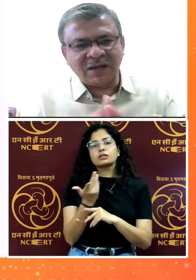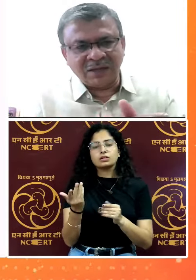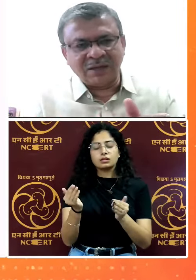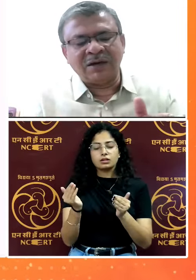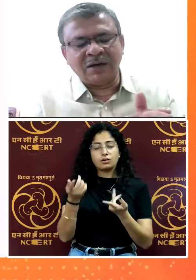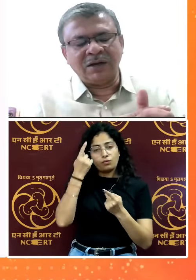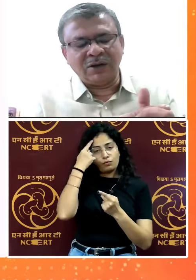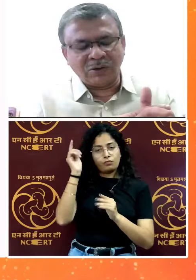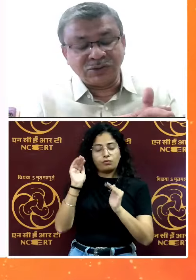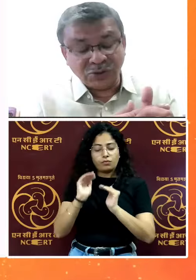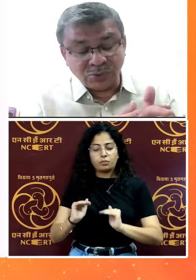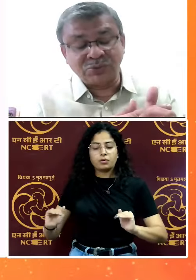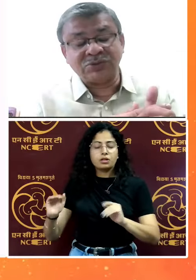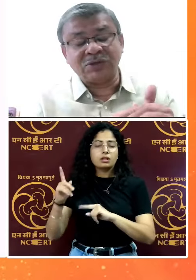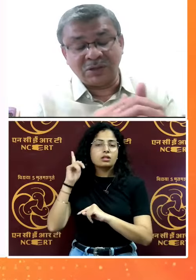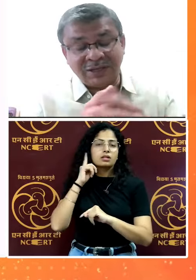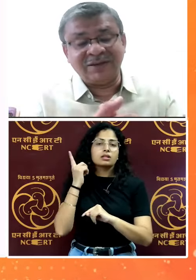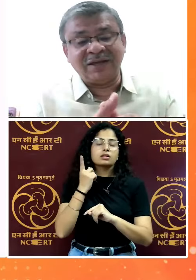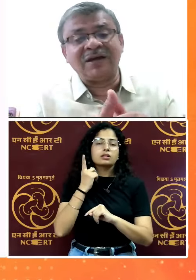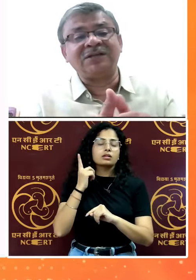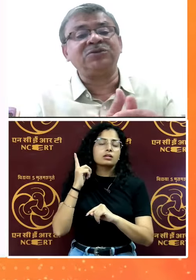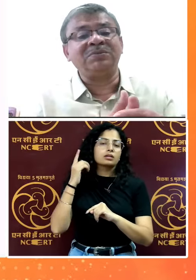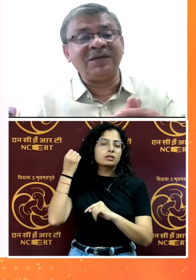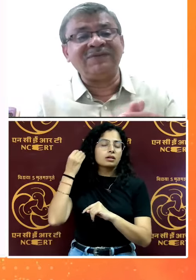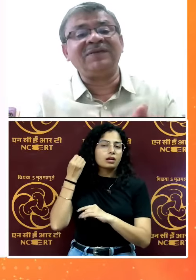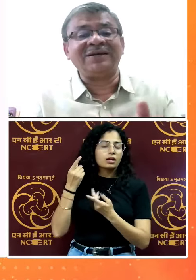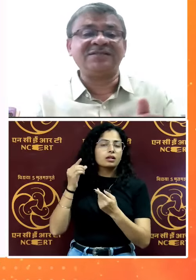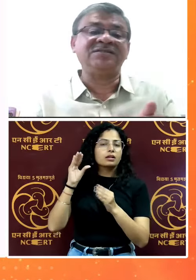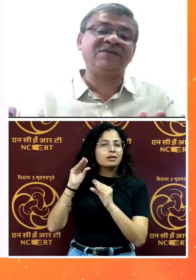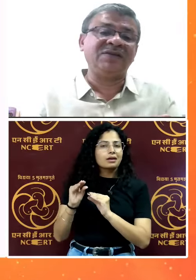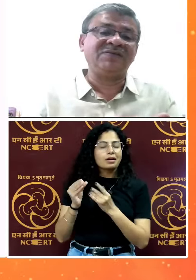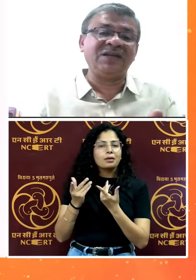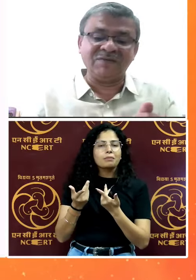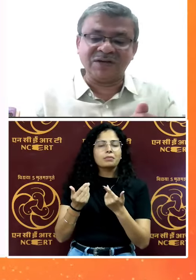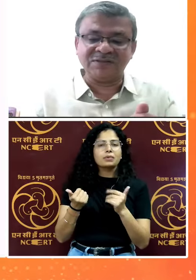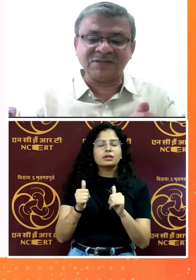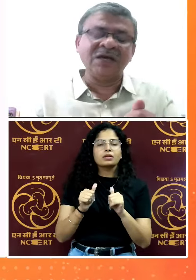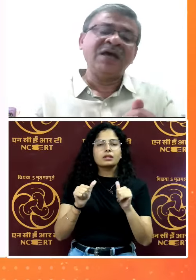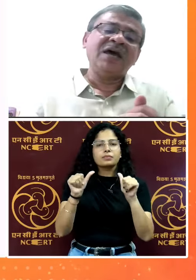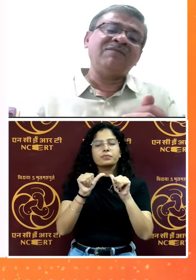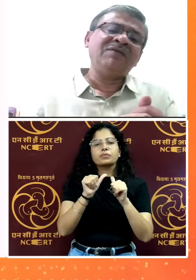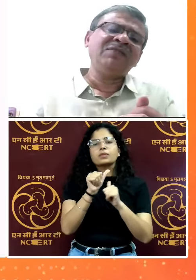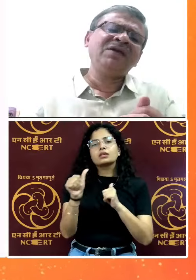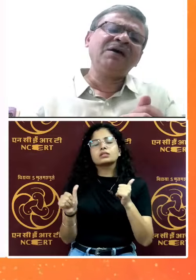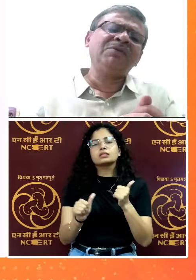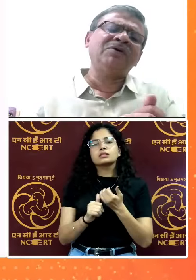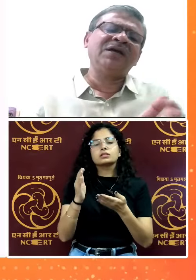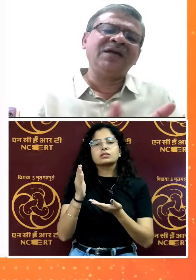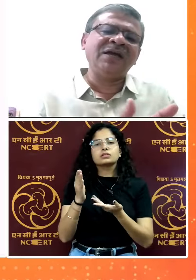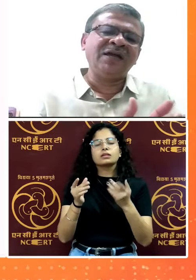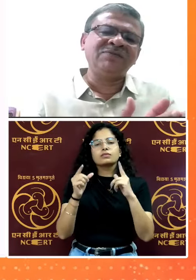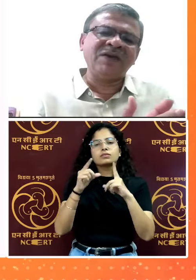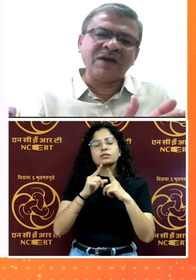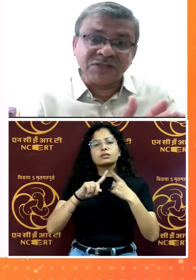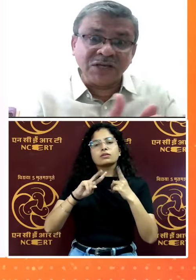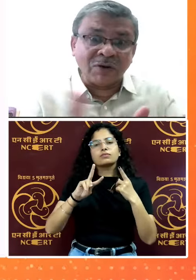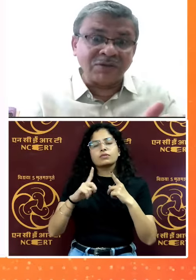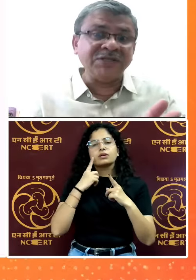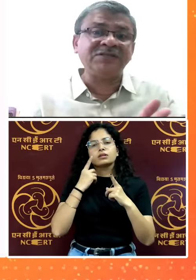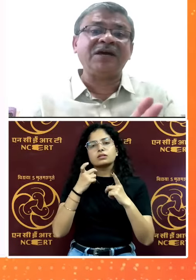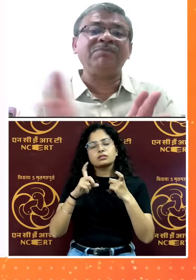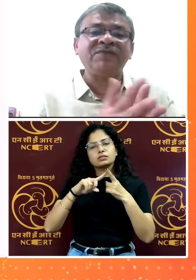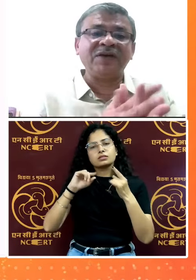with hearing loss use in their classroom is the assistive listening devices. And when we think about hearing aids, we have